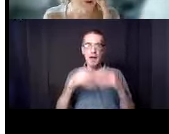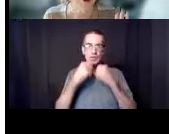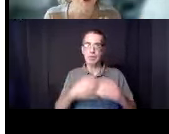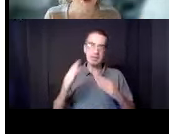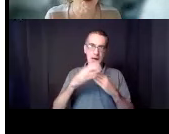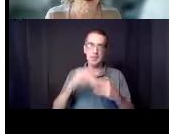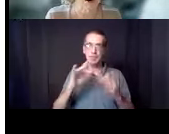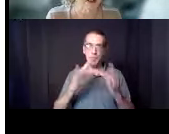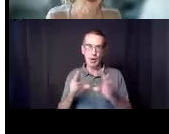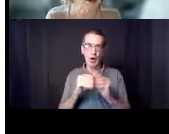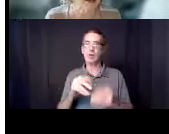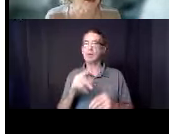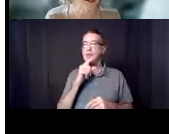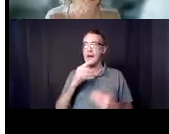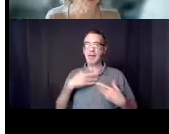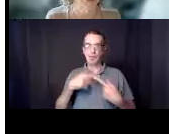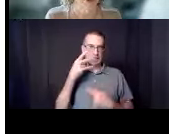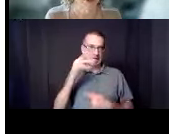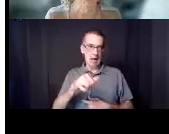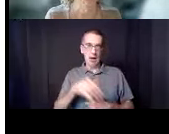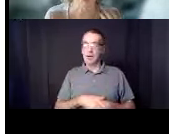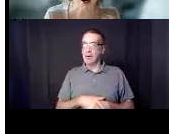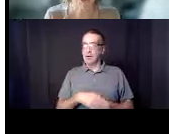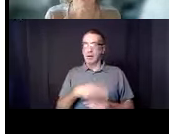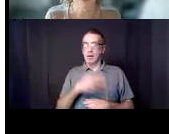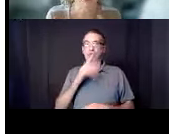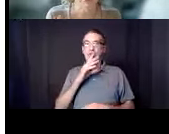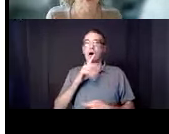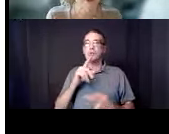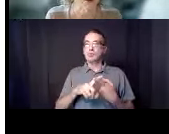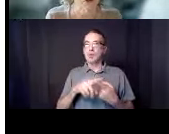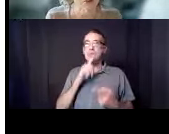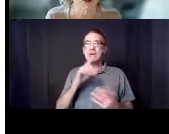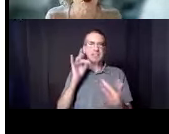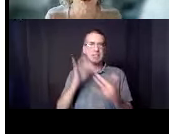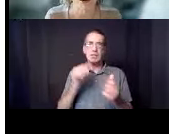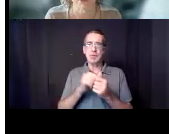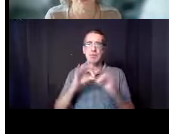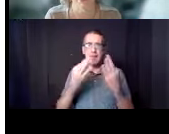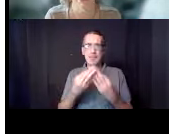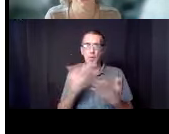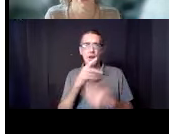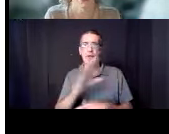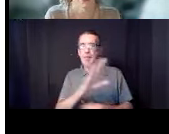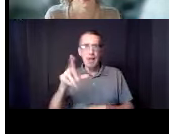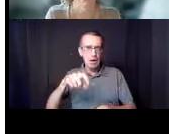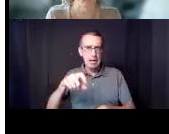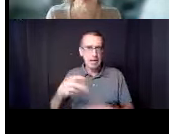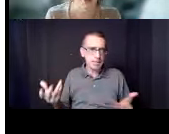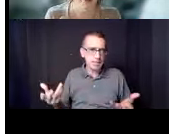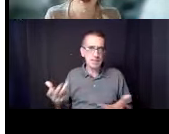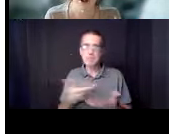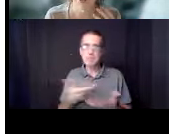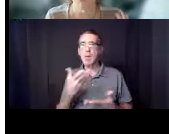of this webinar, so I was happy to see that. But talk to, you know, be in touch with your families. What are their needs, and